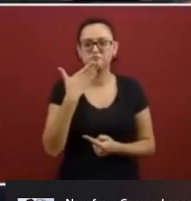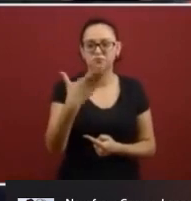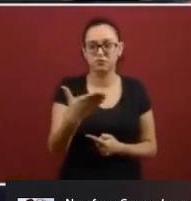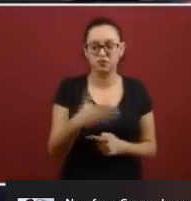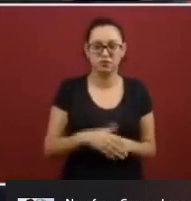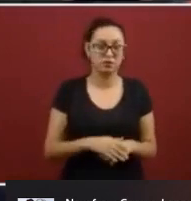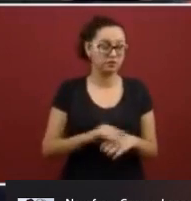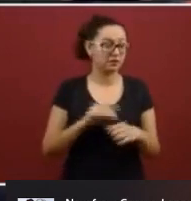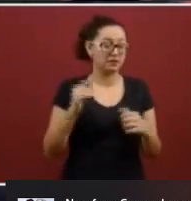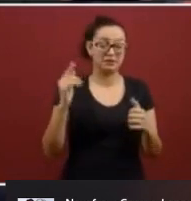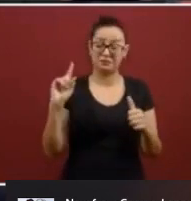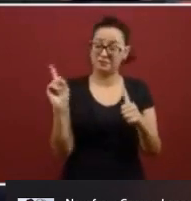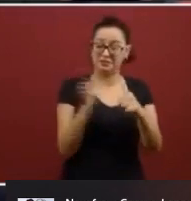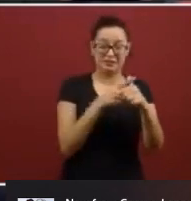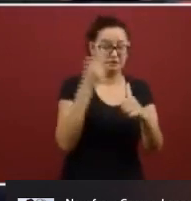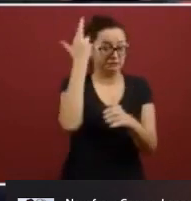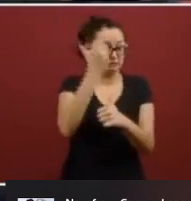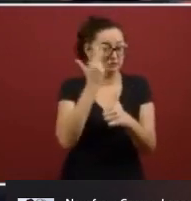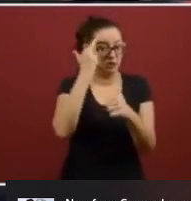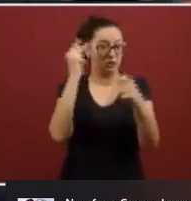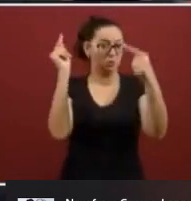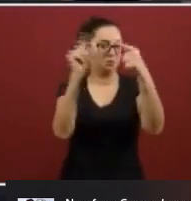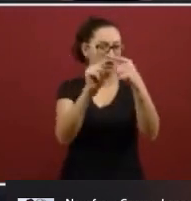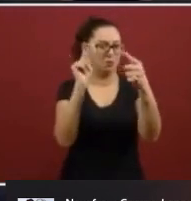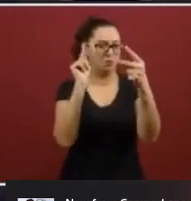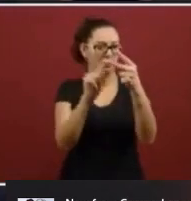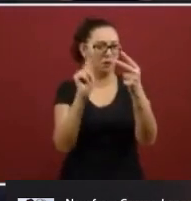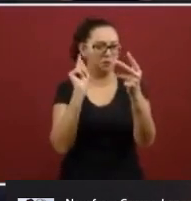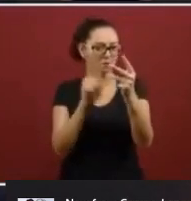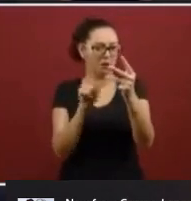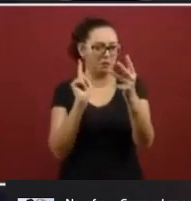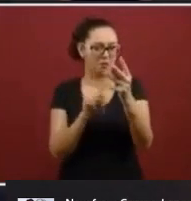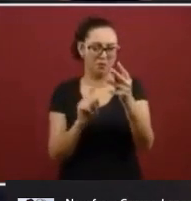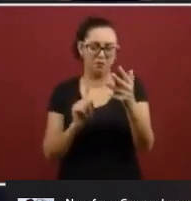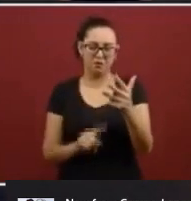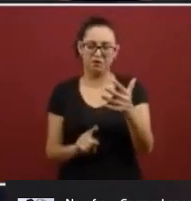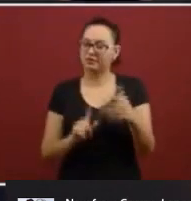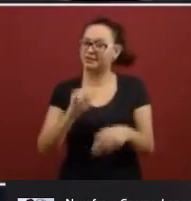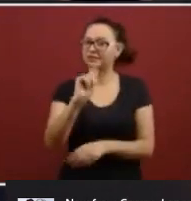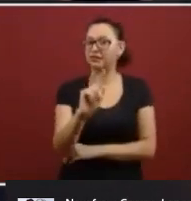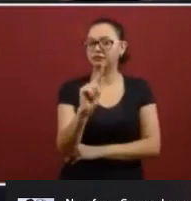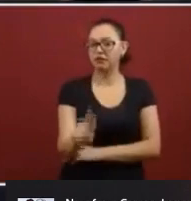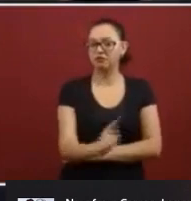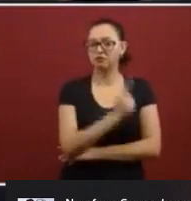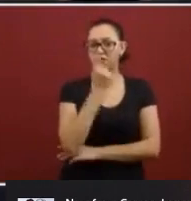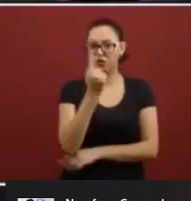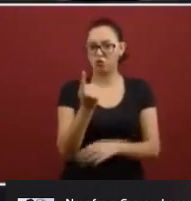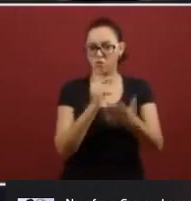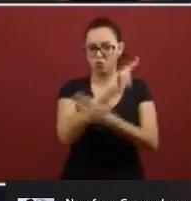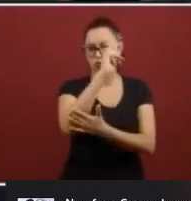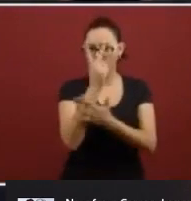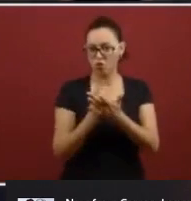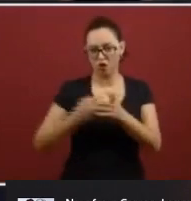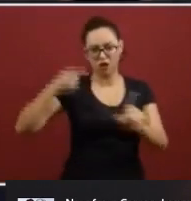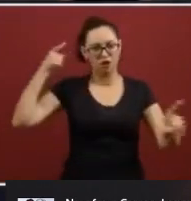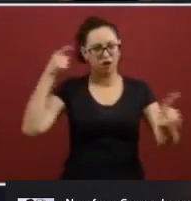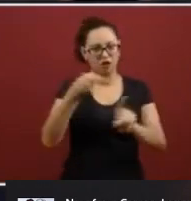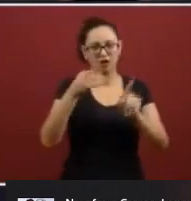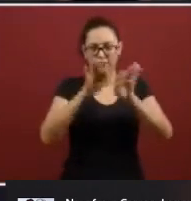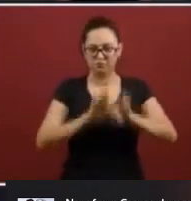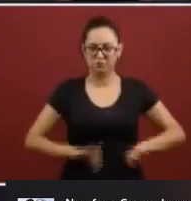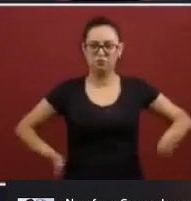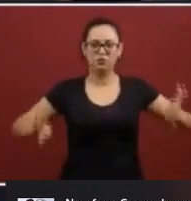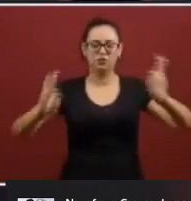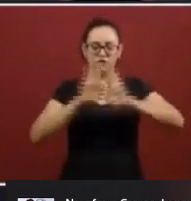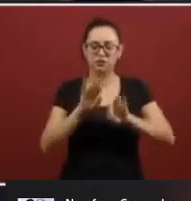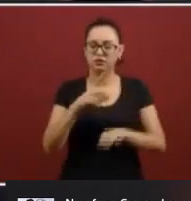las prioridades. We have defined the priorities. 71 programas We have 71 programs, son los